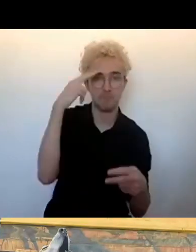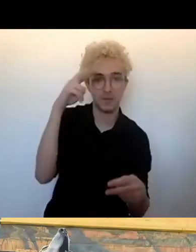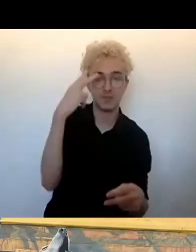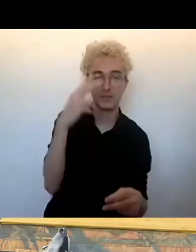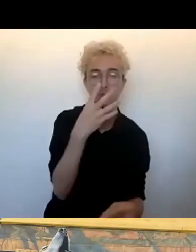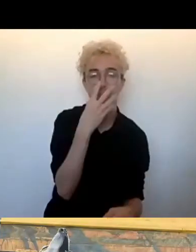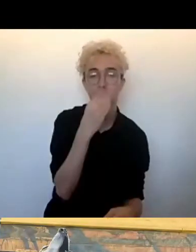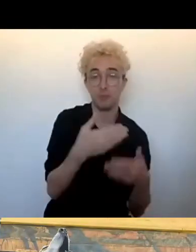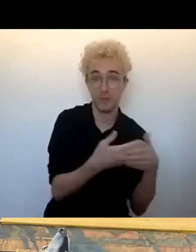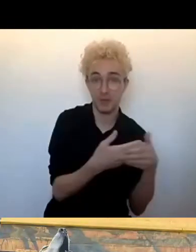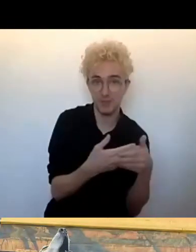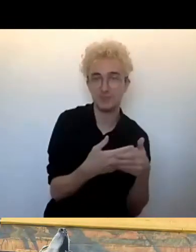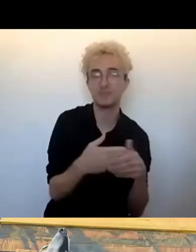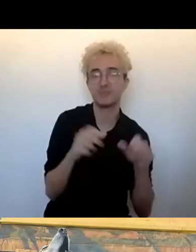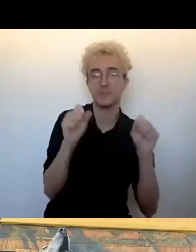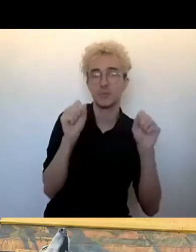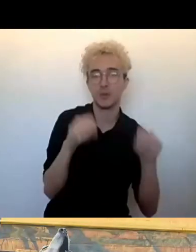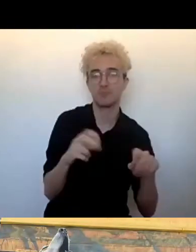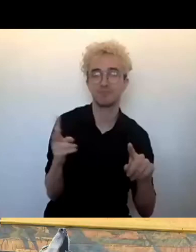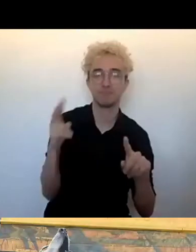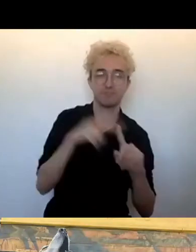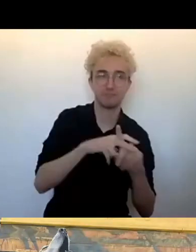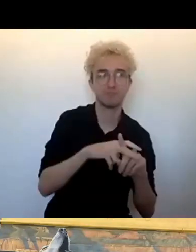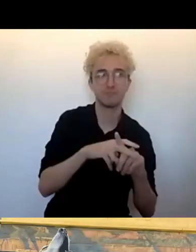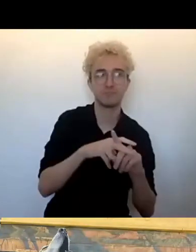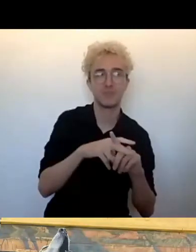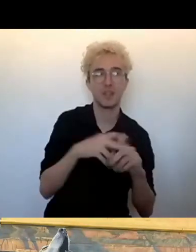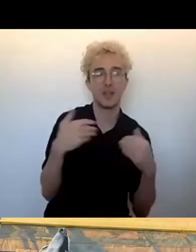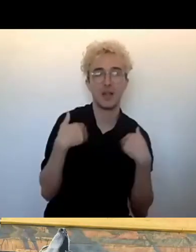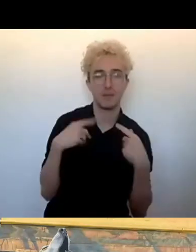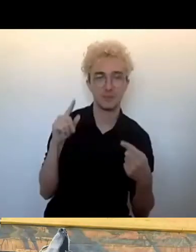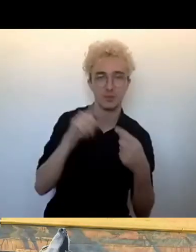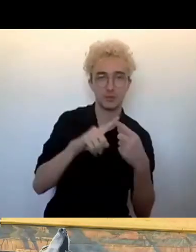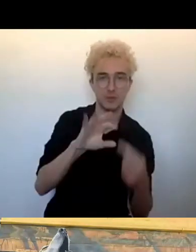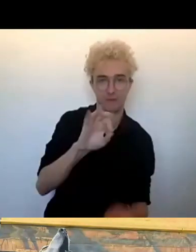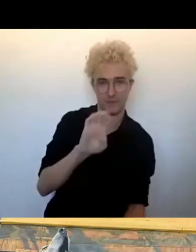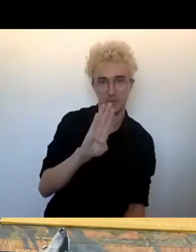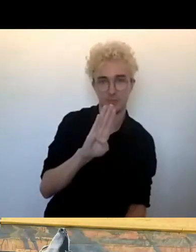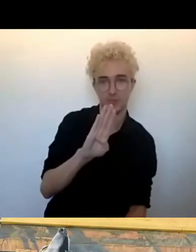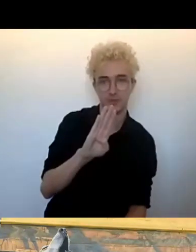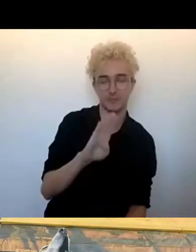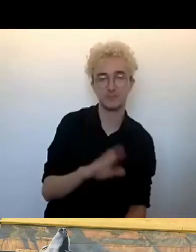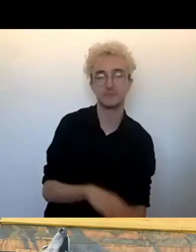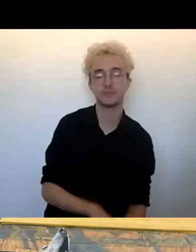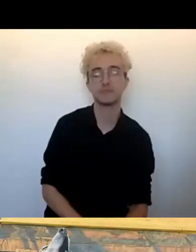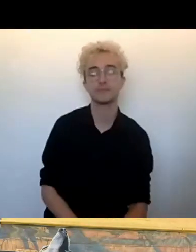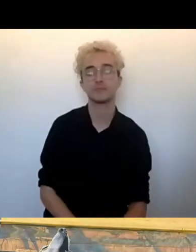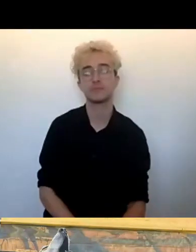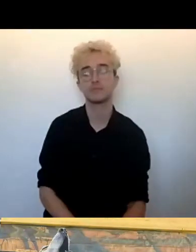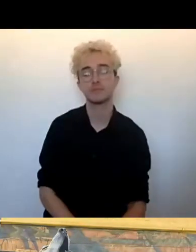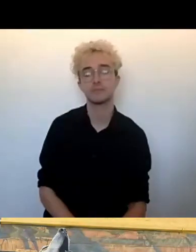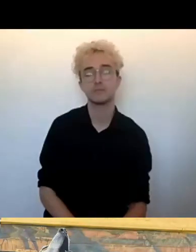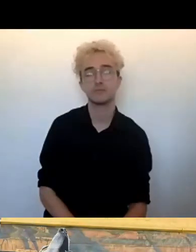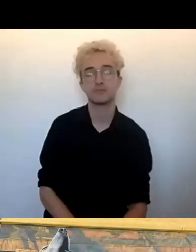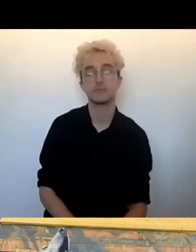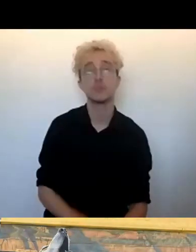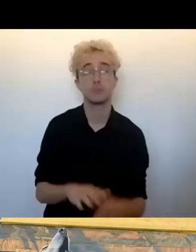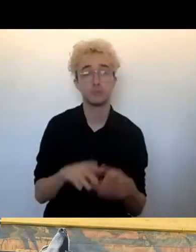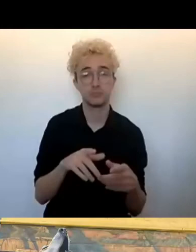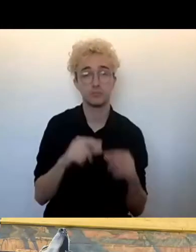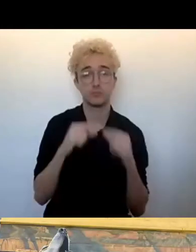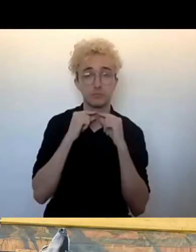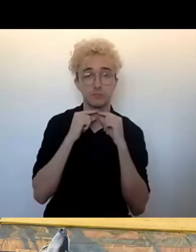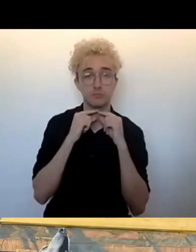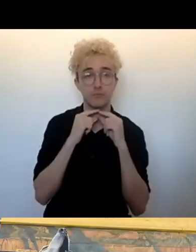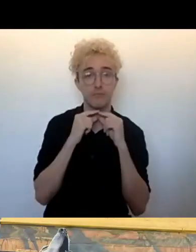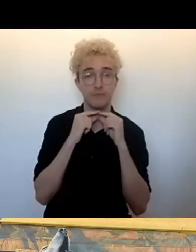pups, they can do that, I think, through February. And then once they are collared, as wolves are collared and